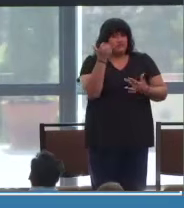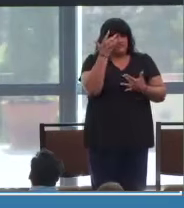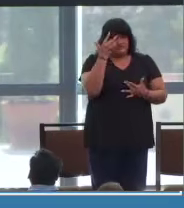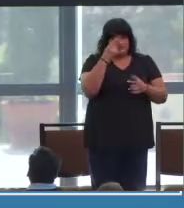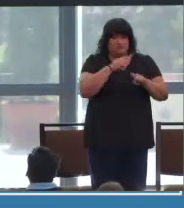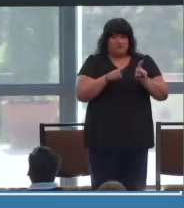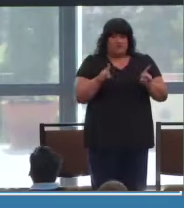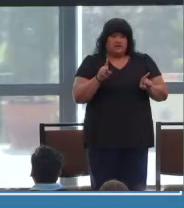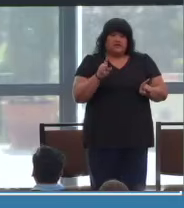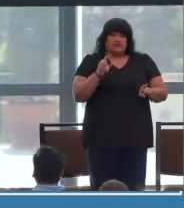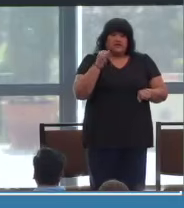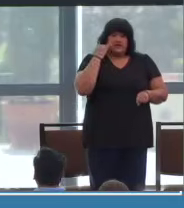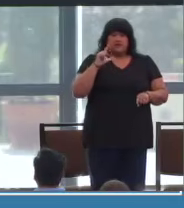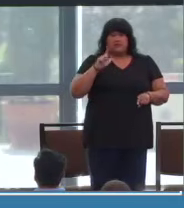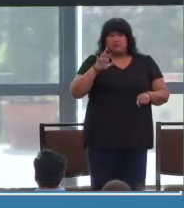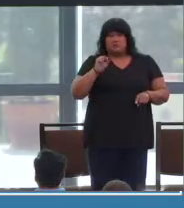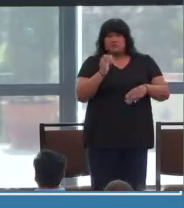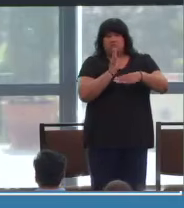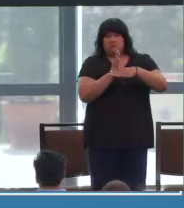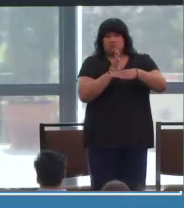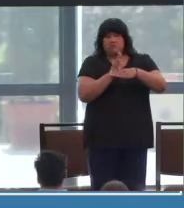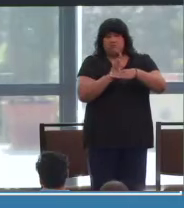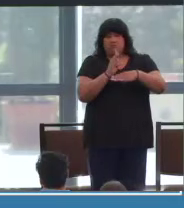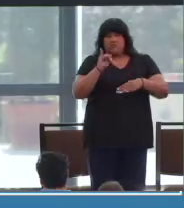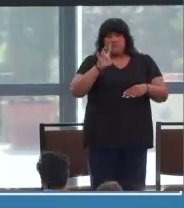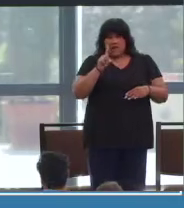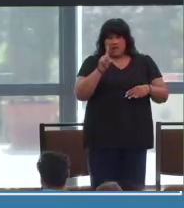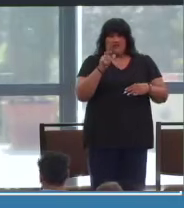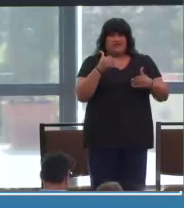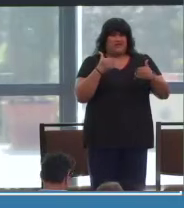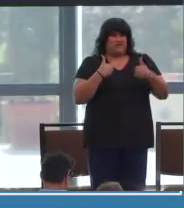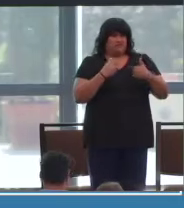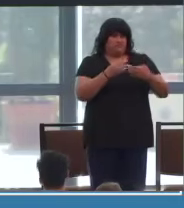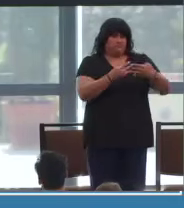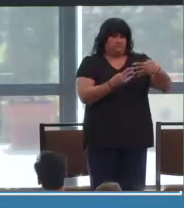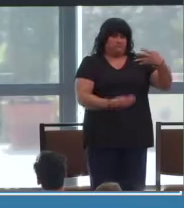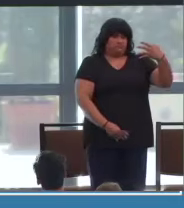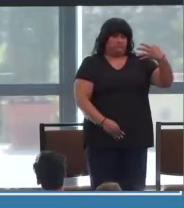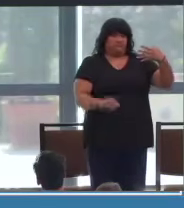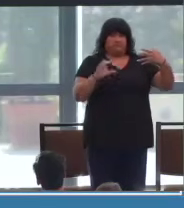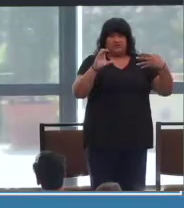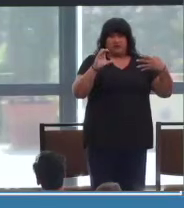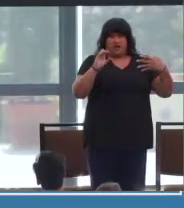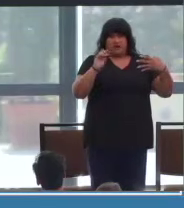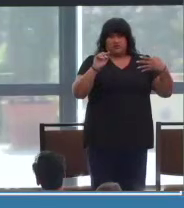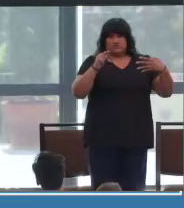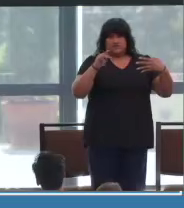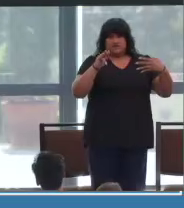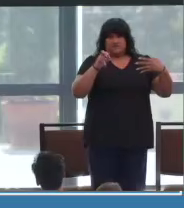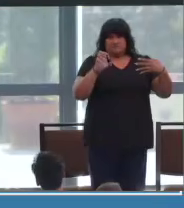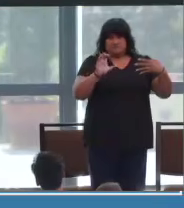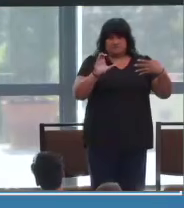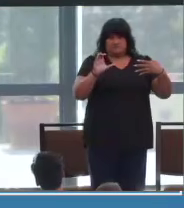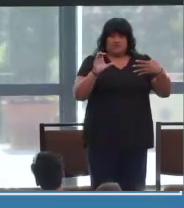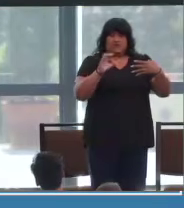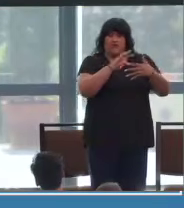But if your lupus is relatively mild, you really have all the different contraception options open to you. And we'll touch on those a little